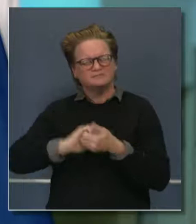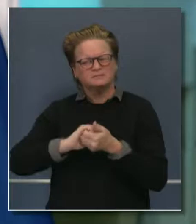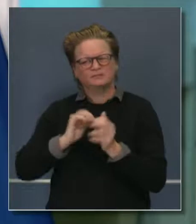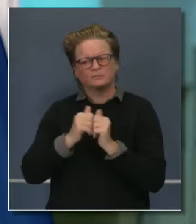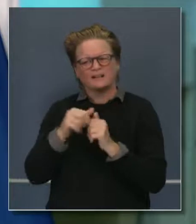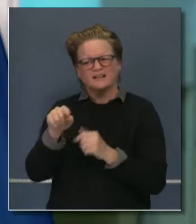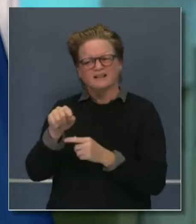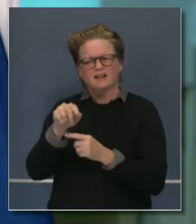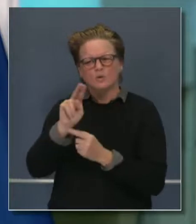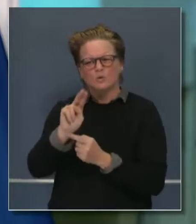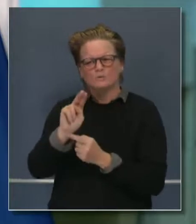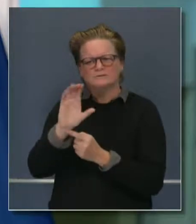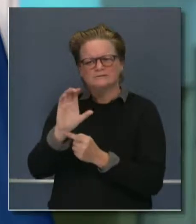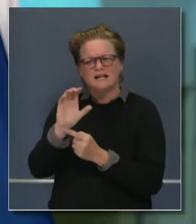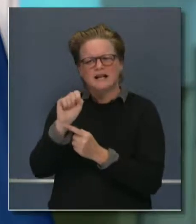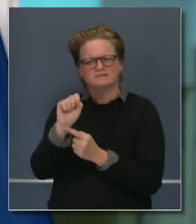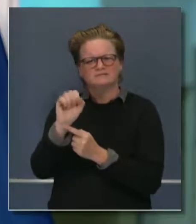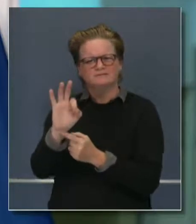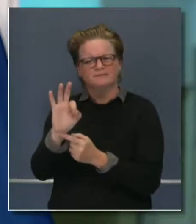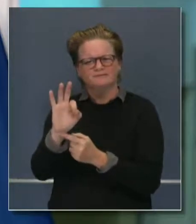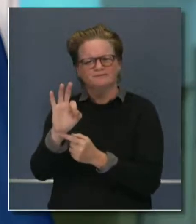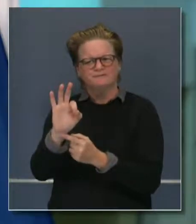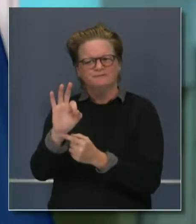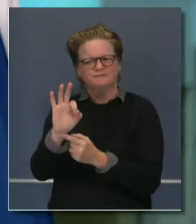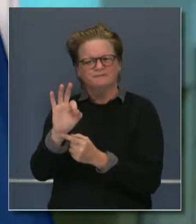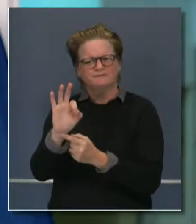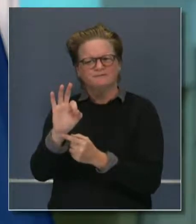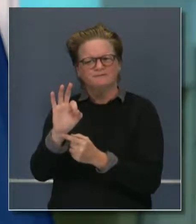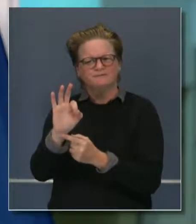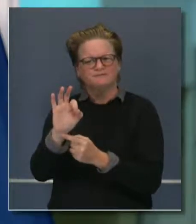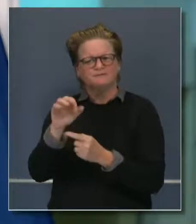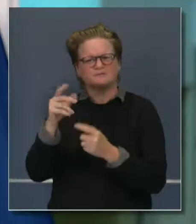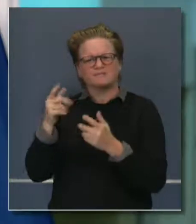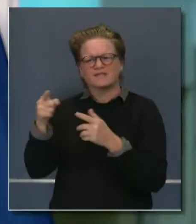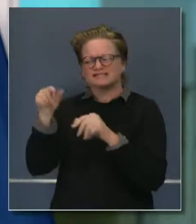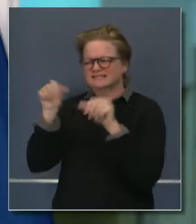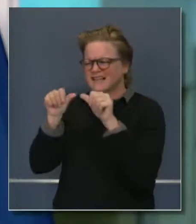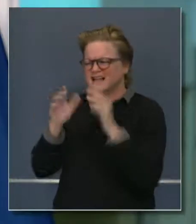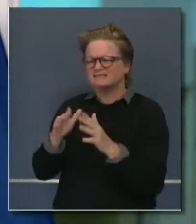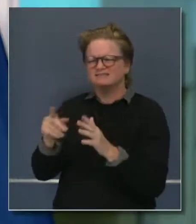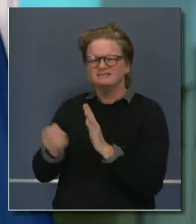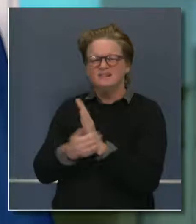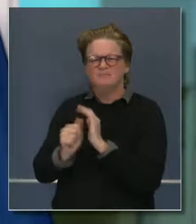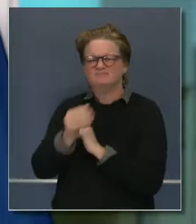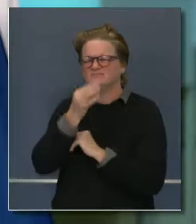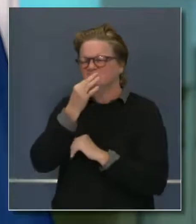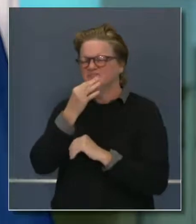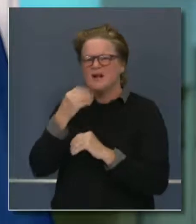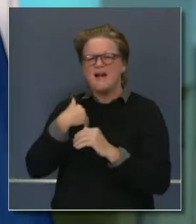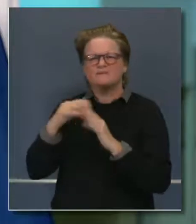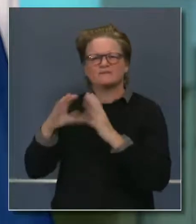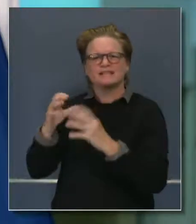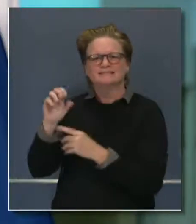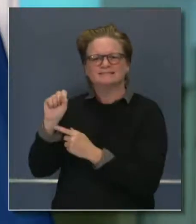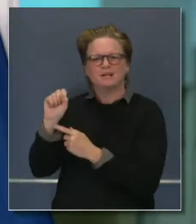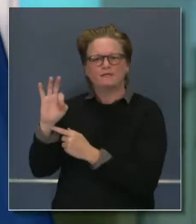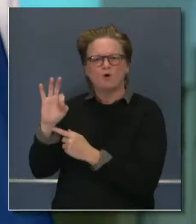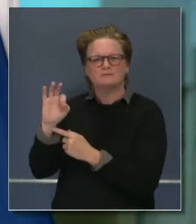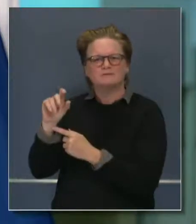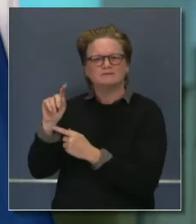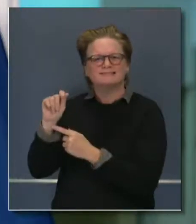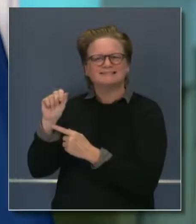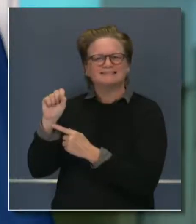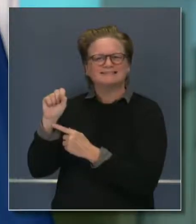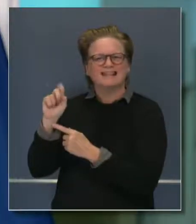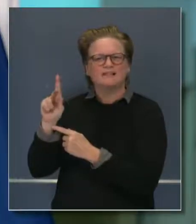on scientists and experts with this task force. I mean, we talk in terms of abundance here in the state of California. It's